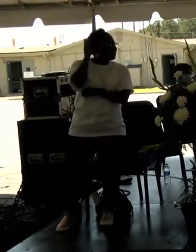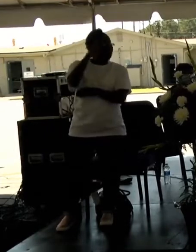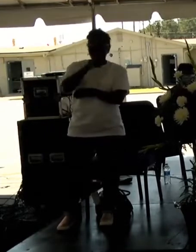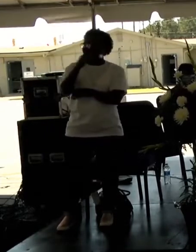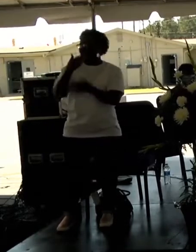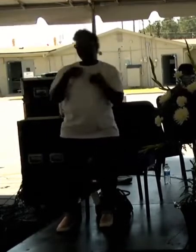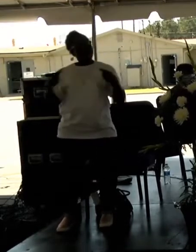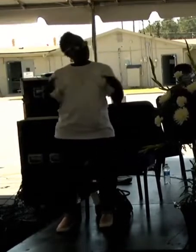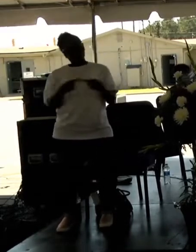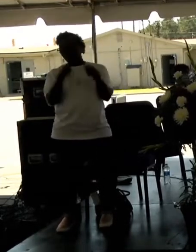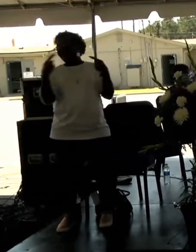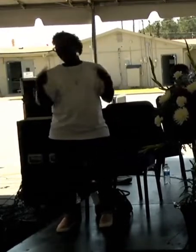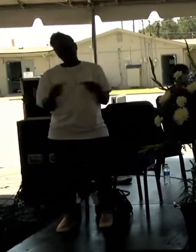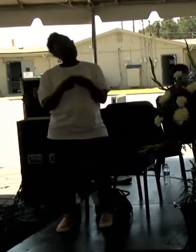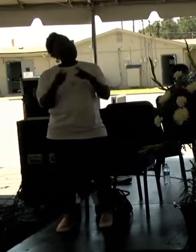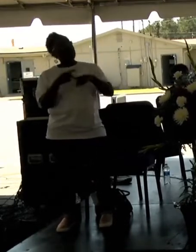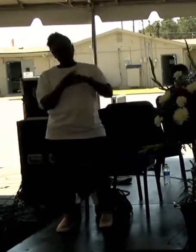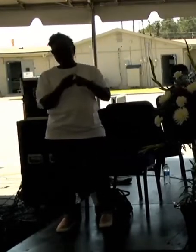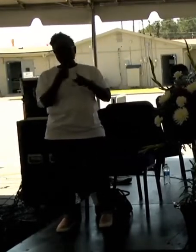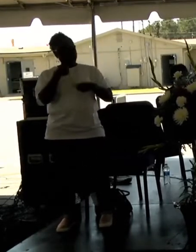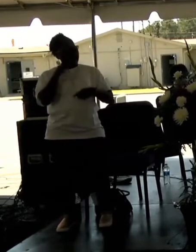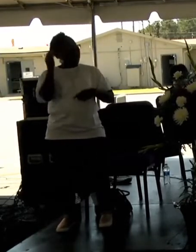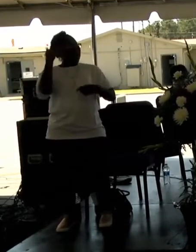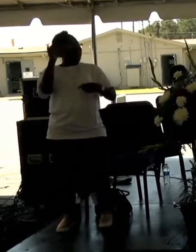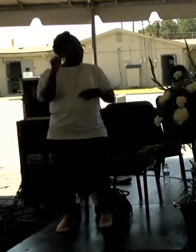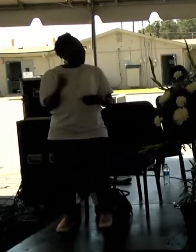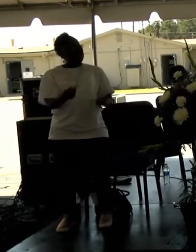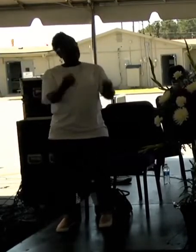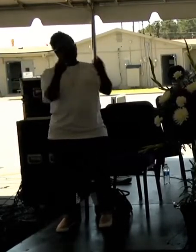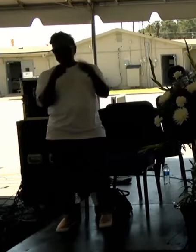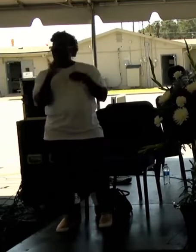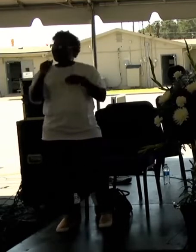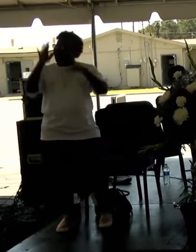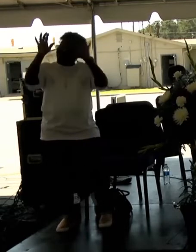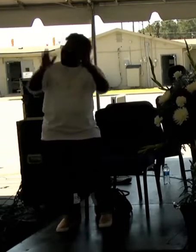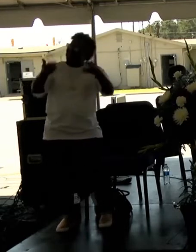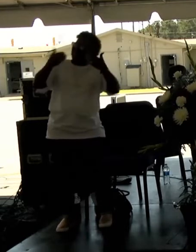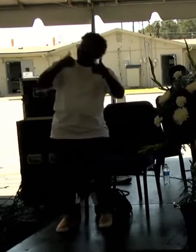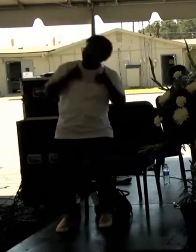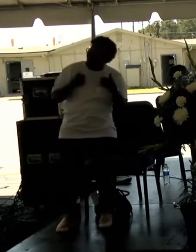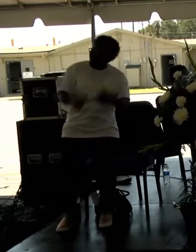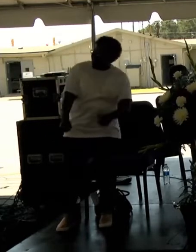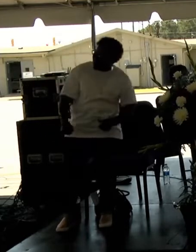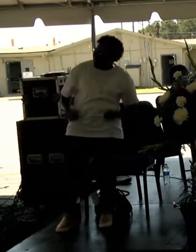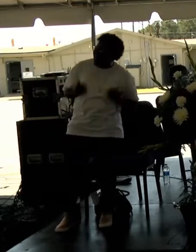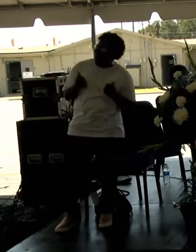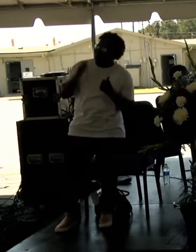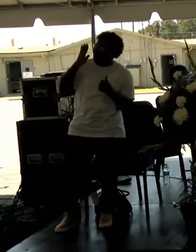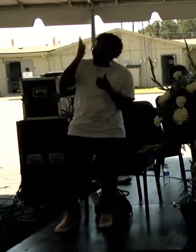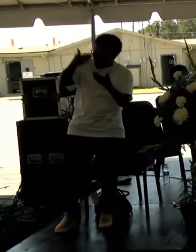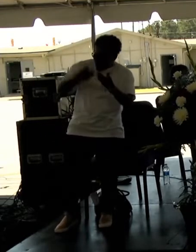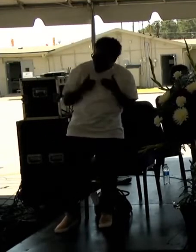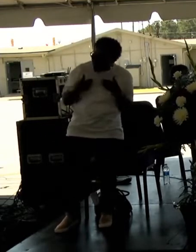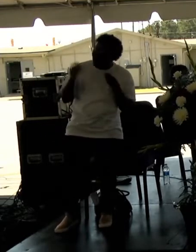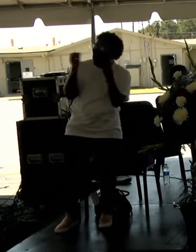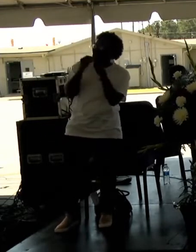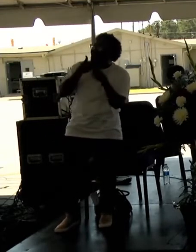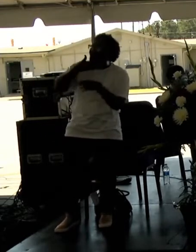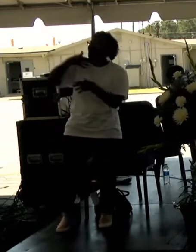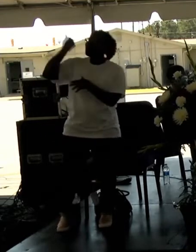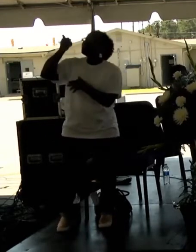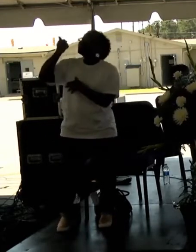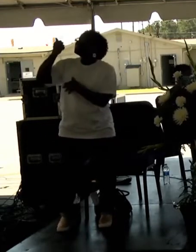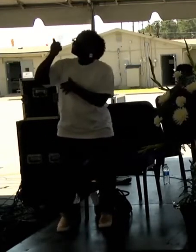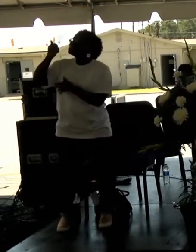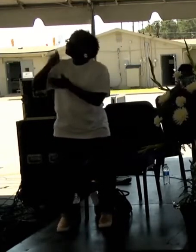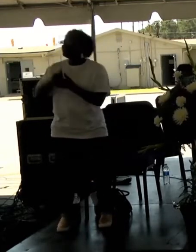any pain no more. He says, but I am come that you might have life and you might have it more abundantly. Somebody say, I didn't know it came